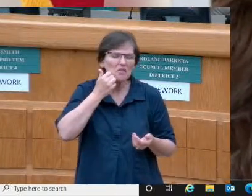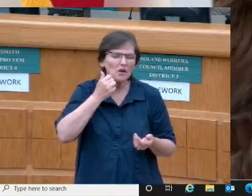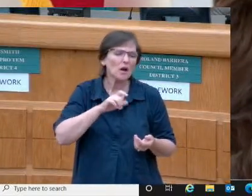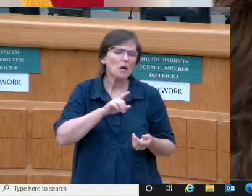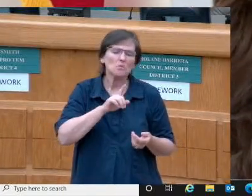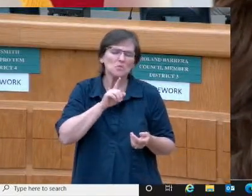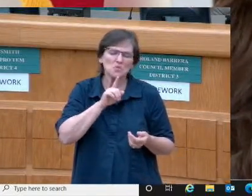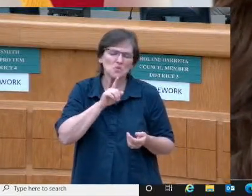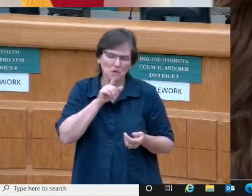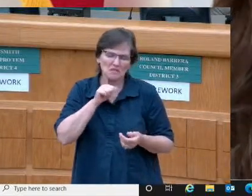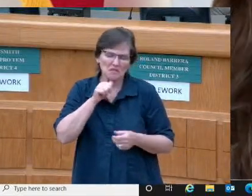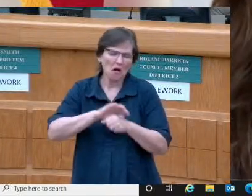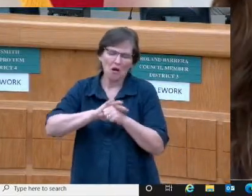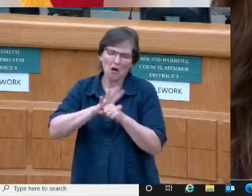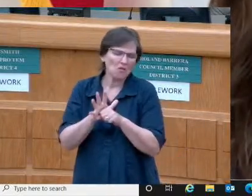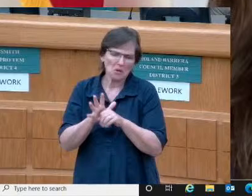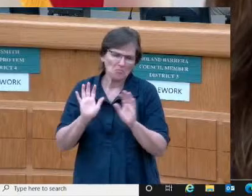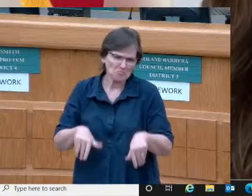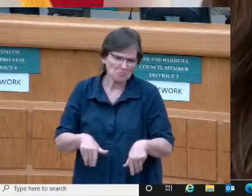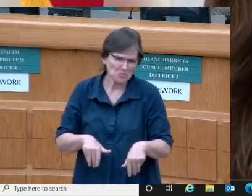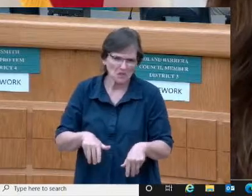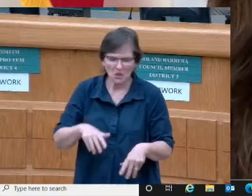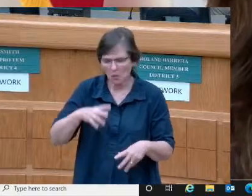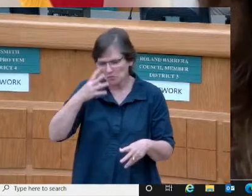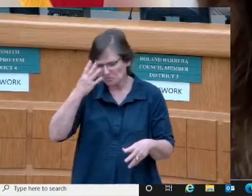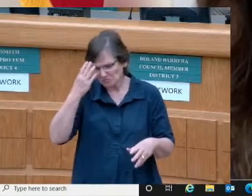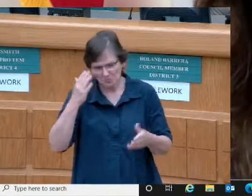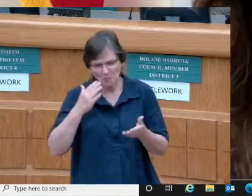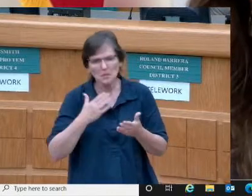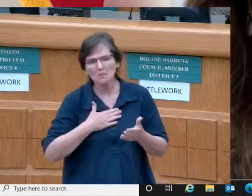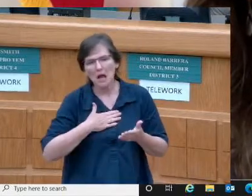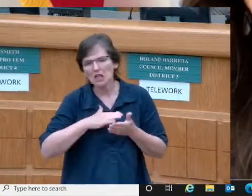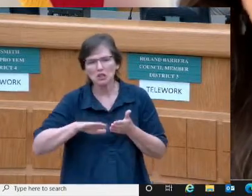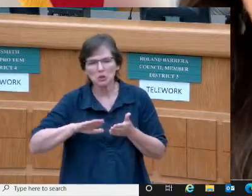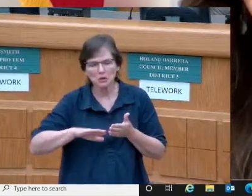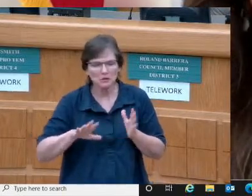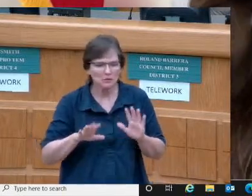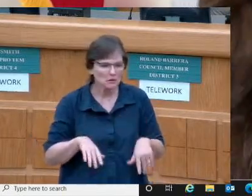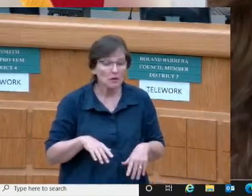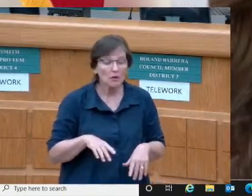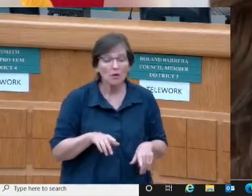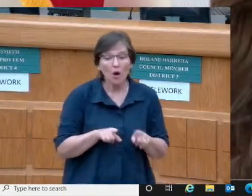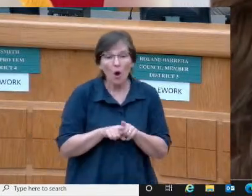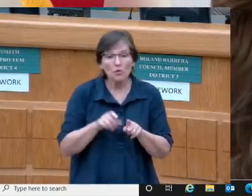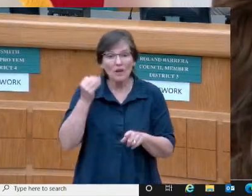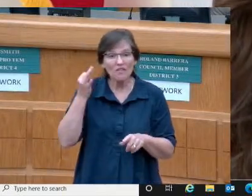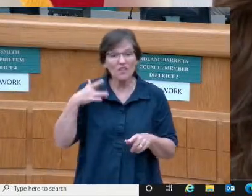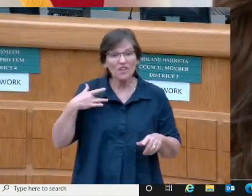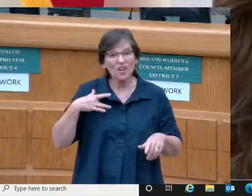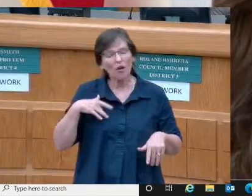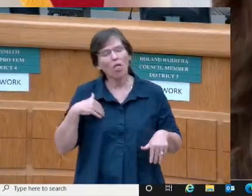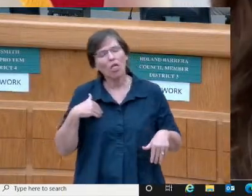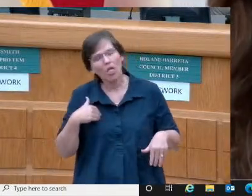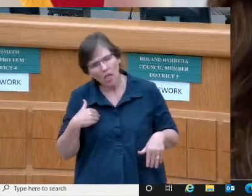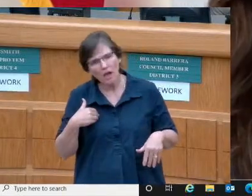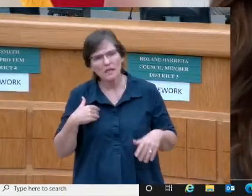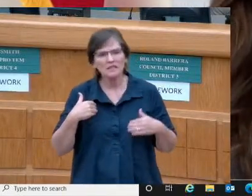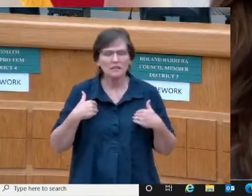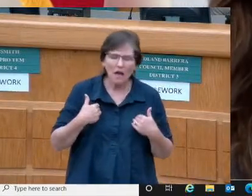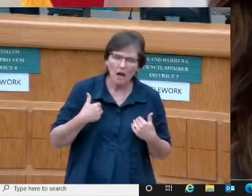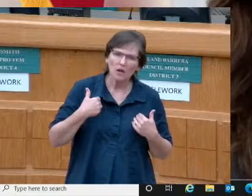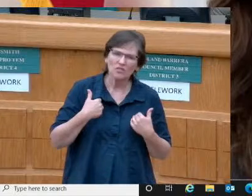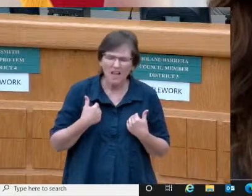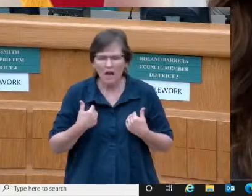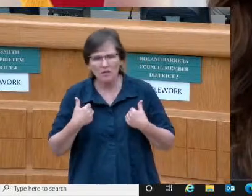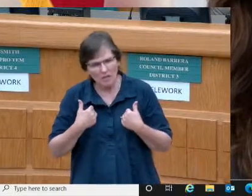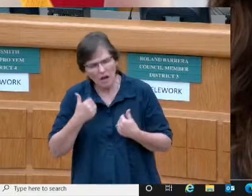And so we dismiss yet another symptom. Or what about when we feel run down or we feel fatigued? We're always going to have